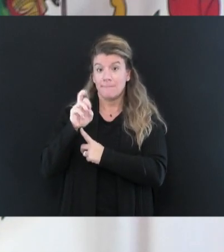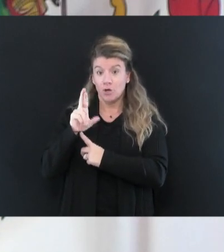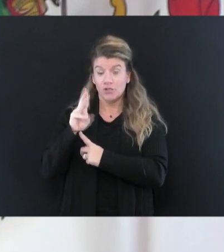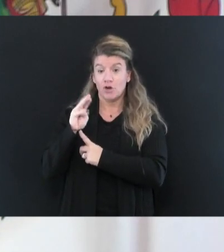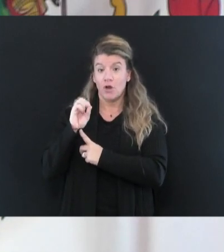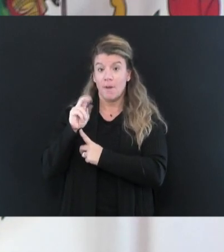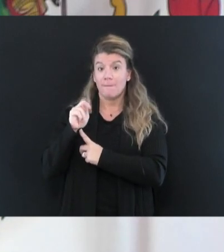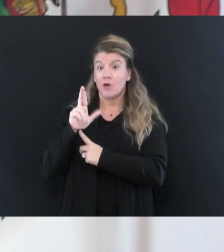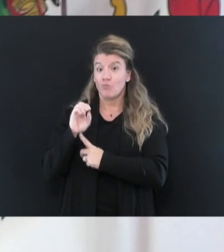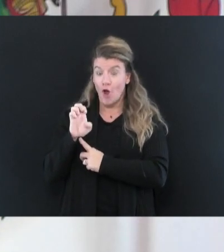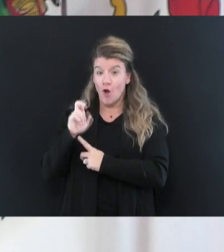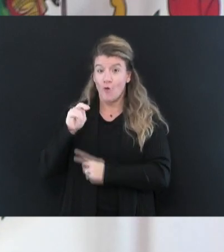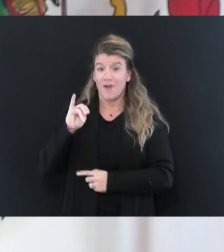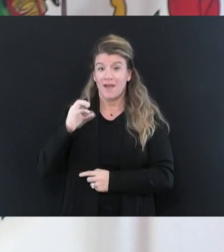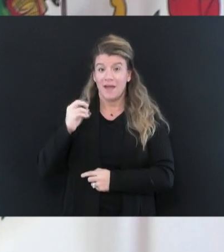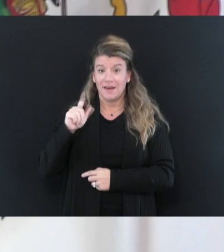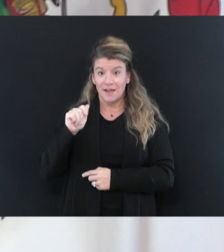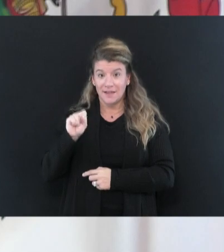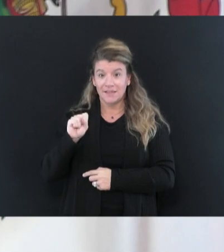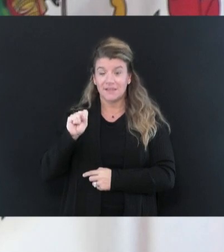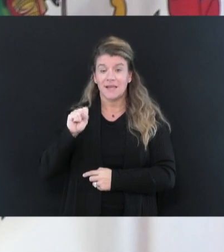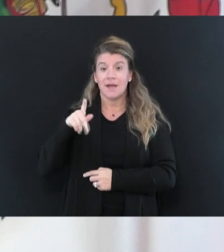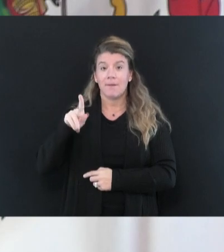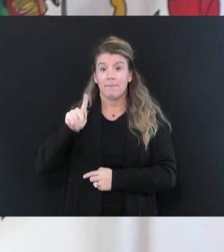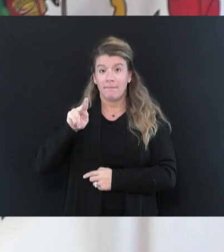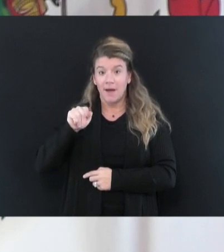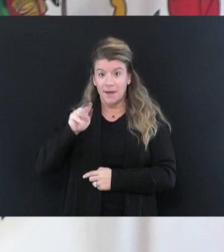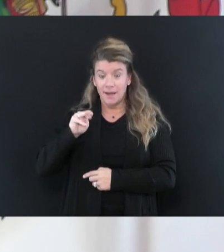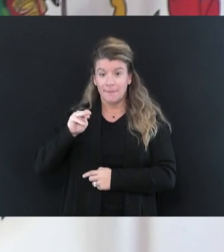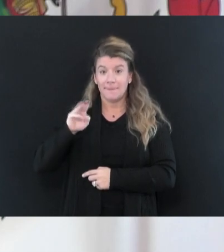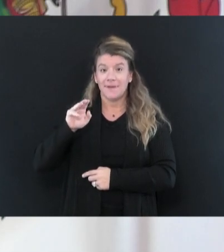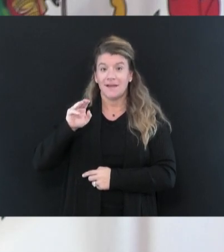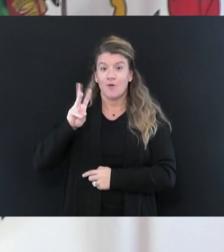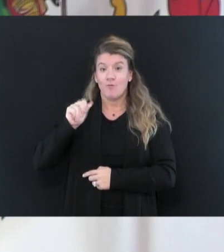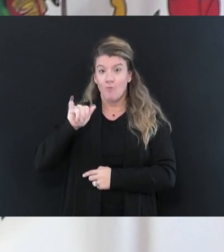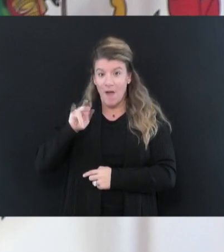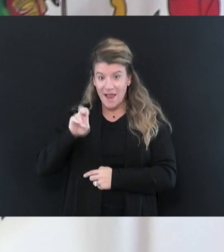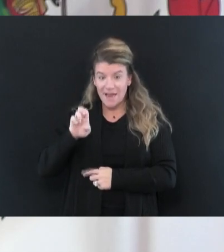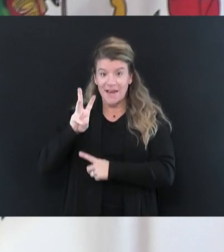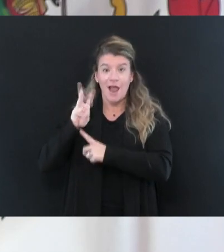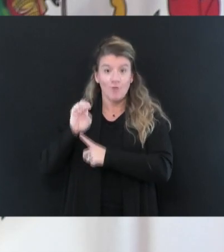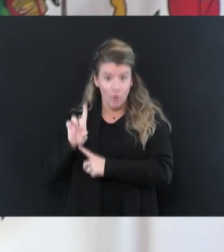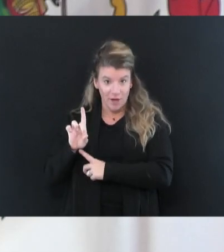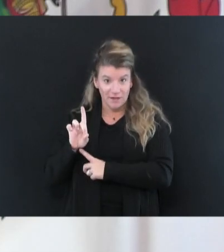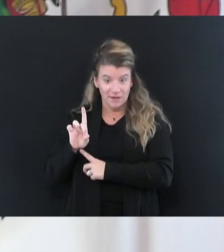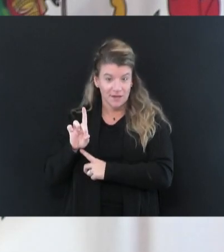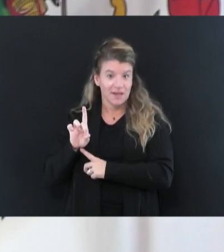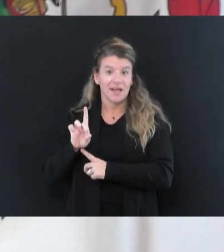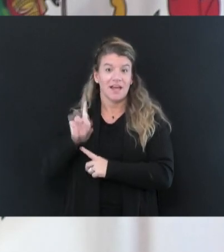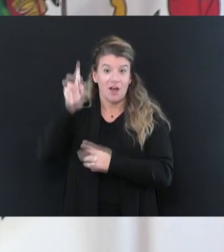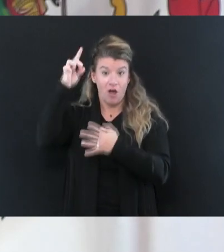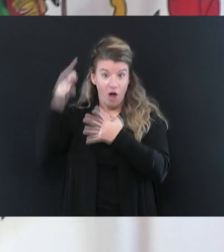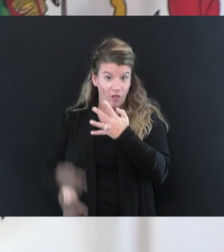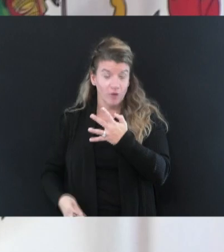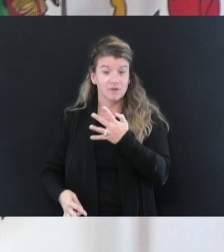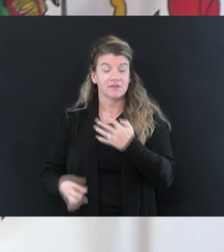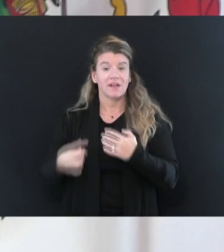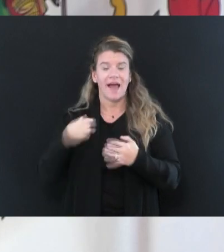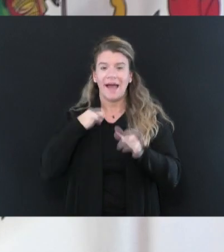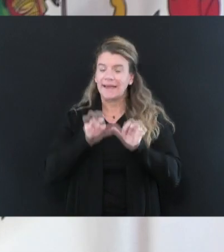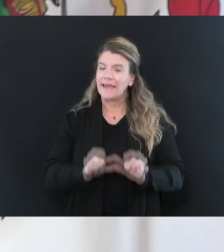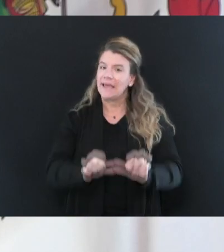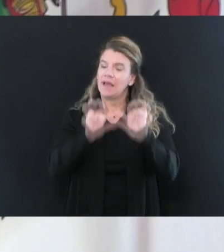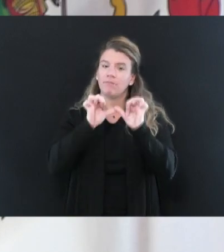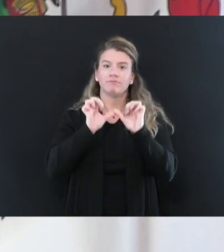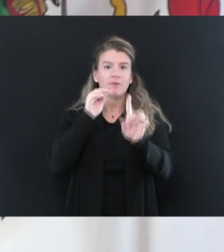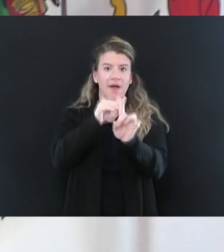Putnam, Tucker, Upshur, Wayne, and Wood counties. And I keep going back to the same thing